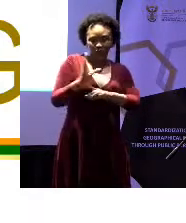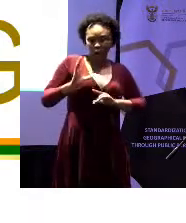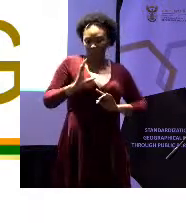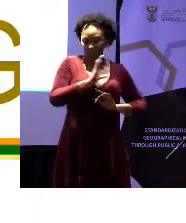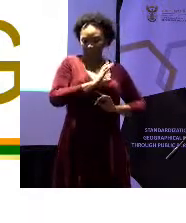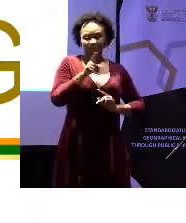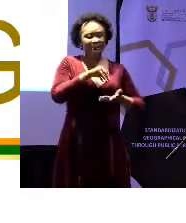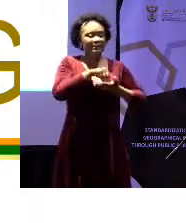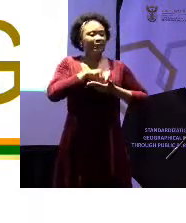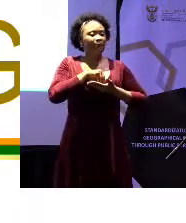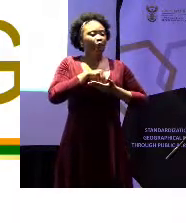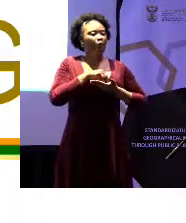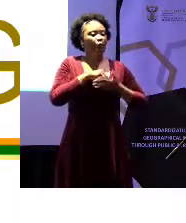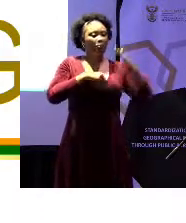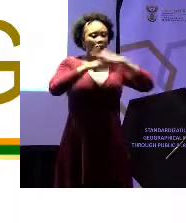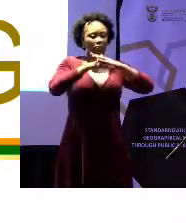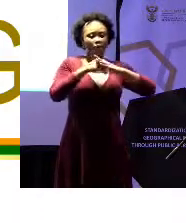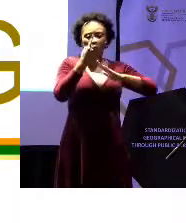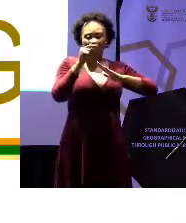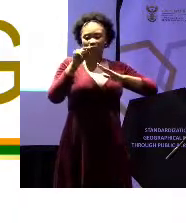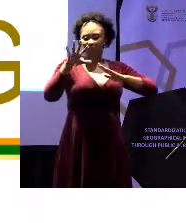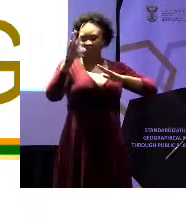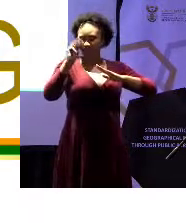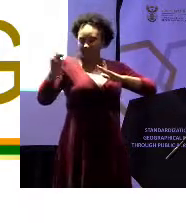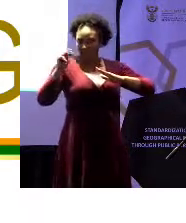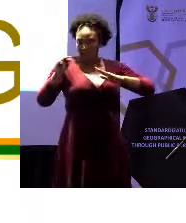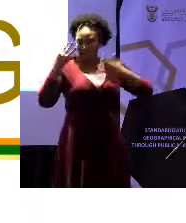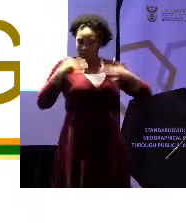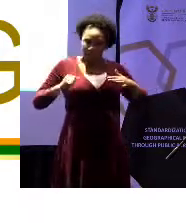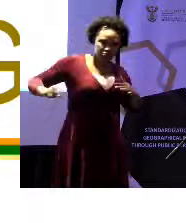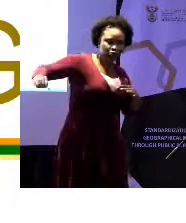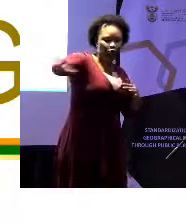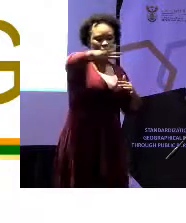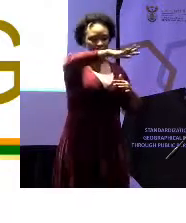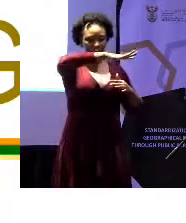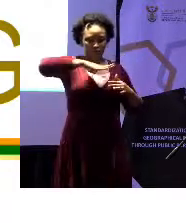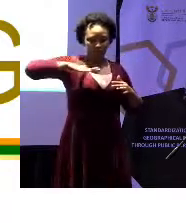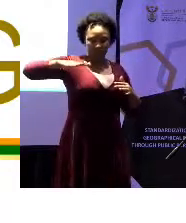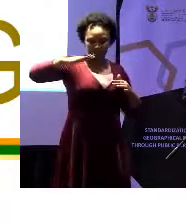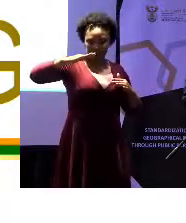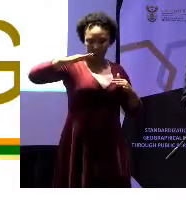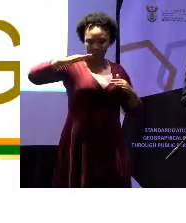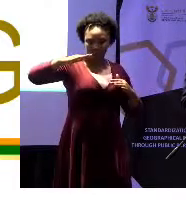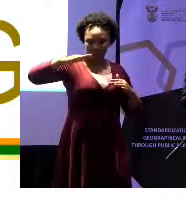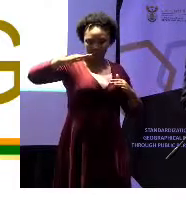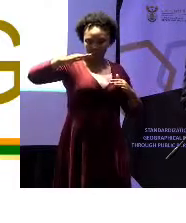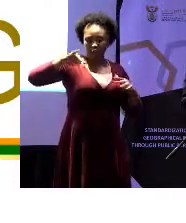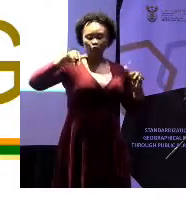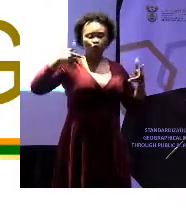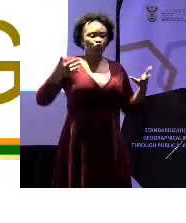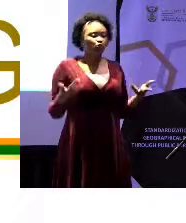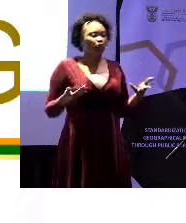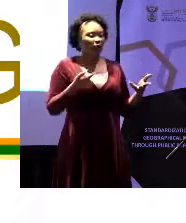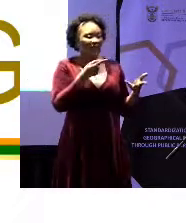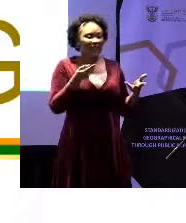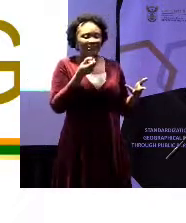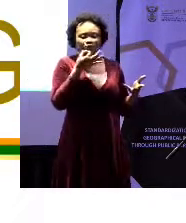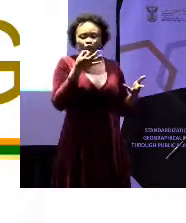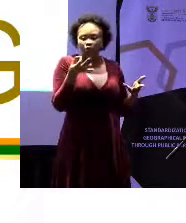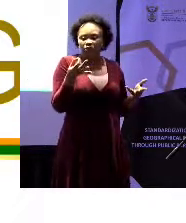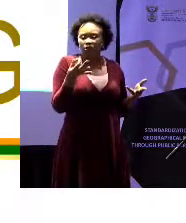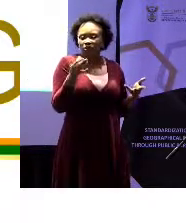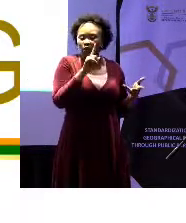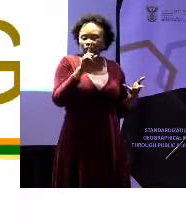at 1.5 million across the board, at least minimum. So that is a request which we have extended